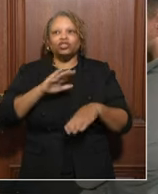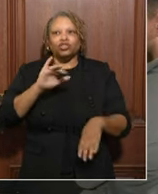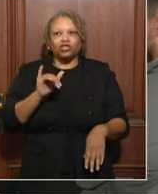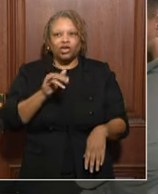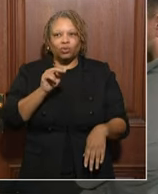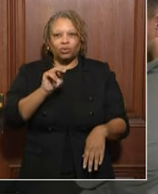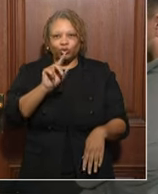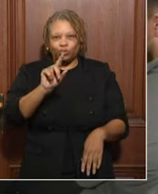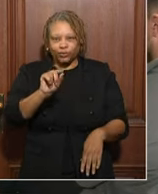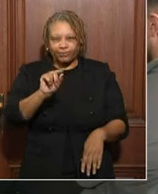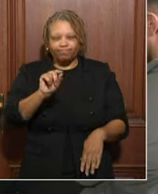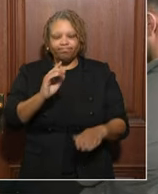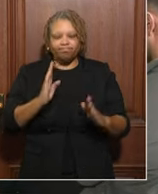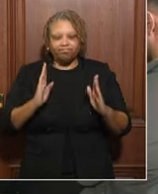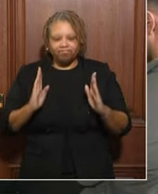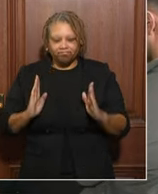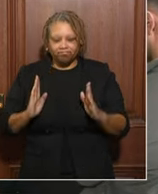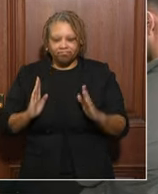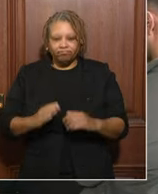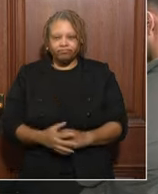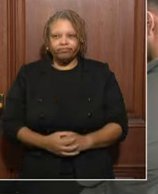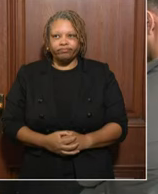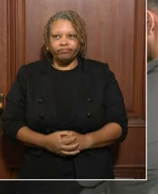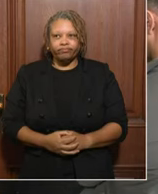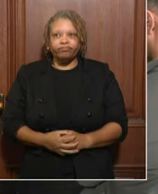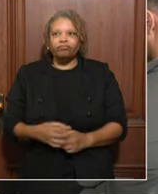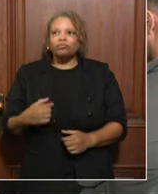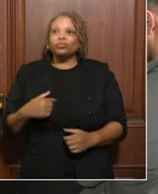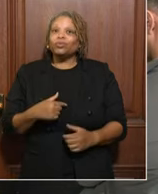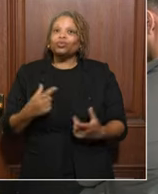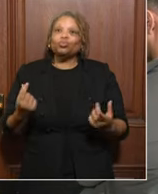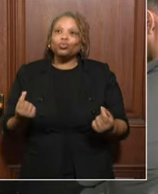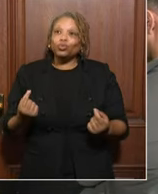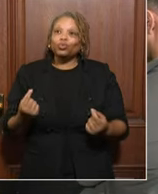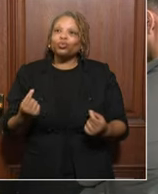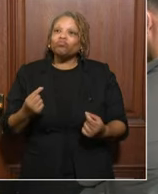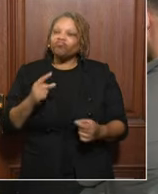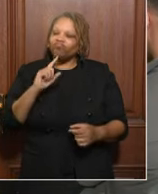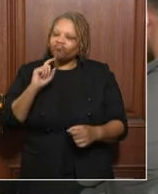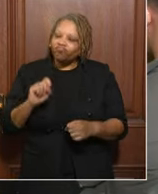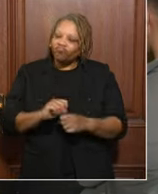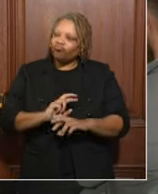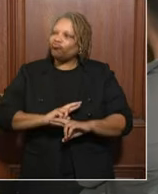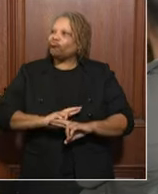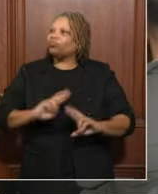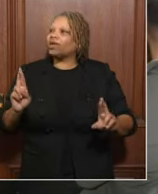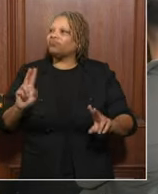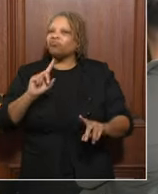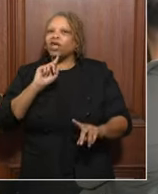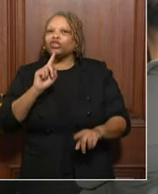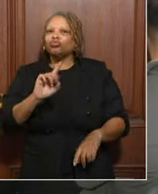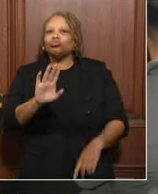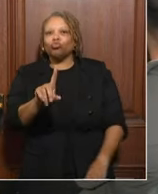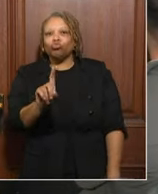20th. So with that, we're happy to answer a few questions. Yes.